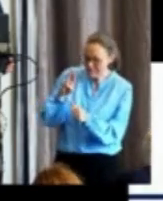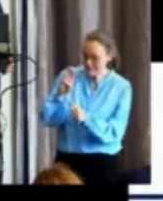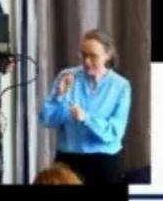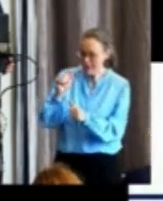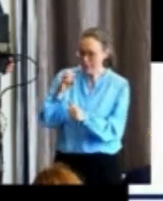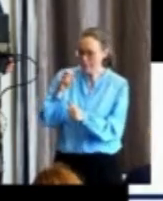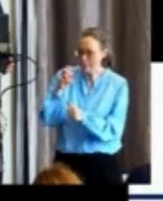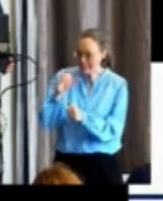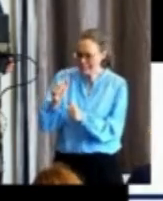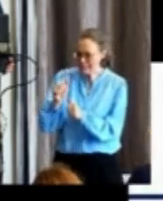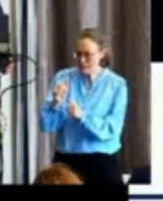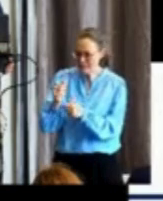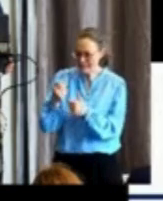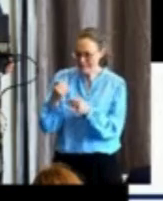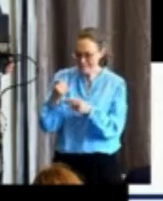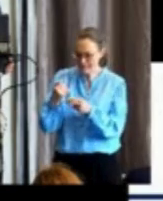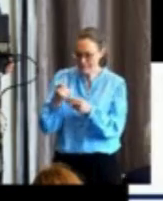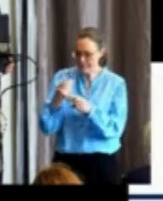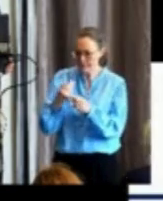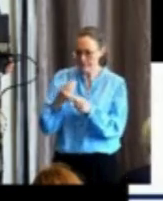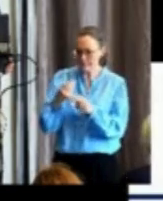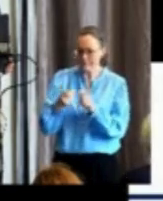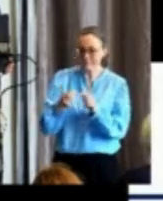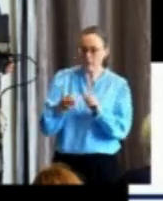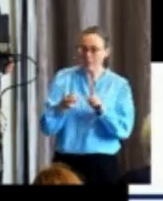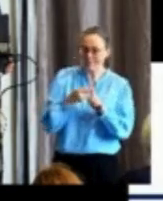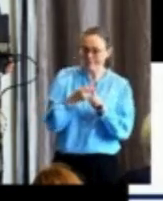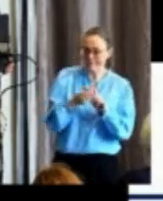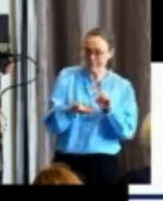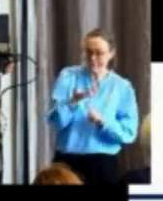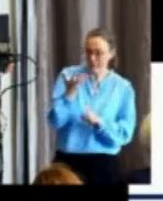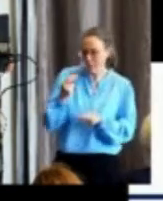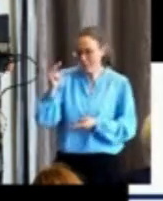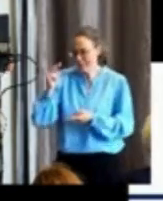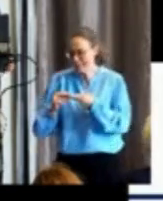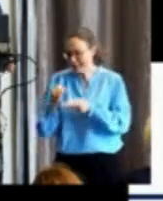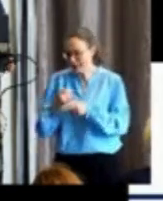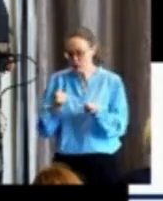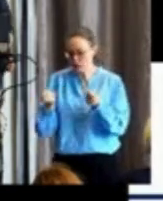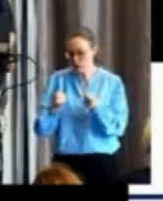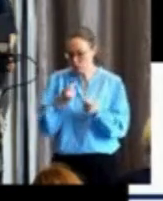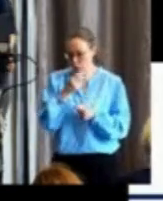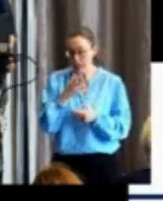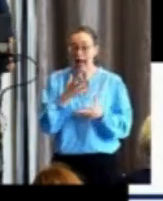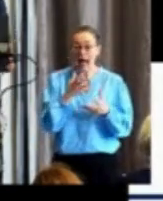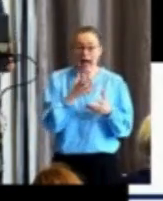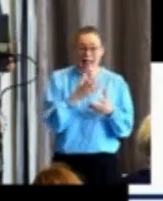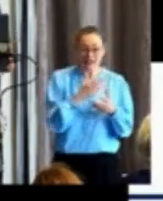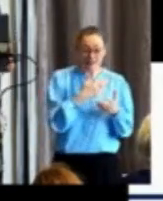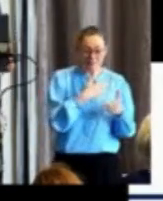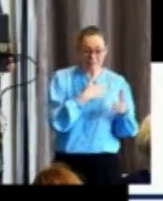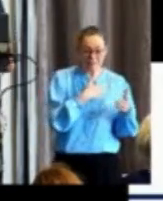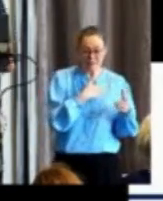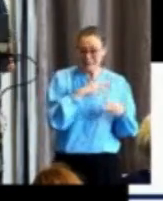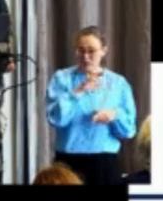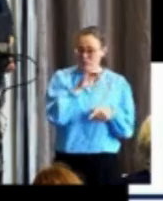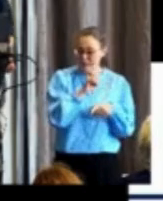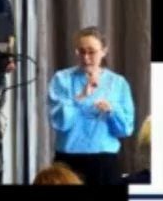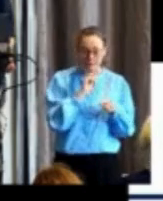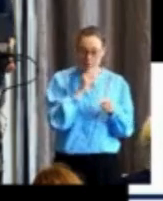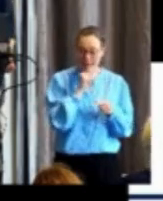species enriched or depleted in our cases and controls. We didn't have a lot of sample sizes just because it's a rare